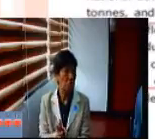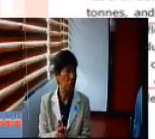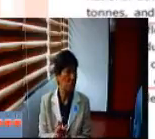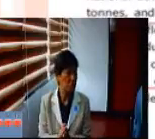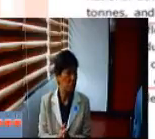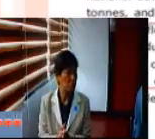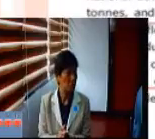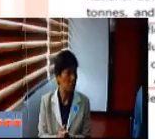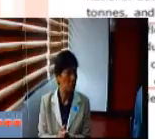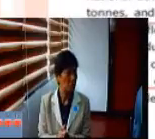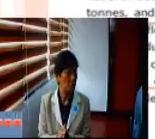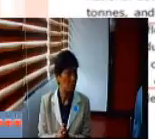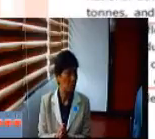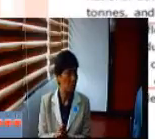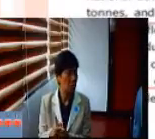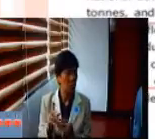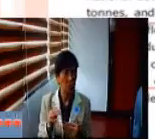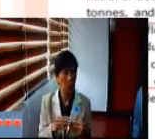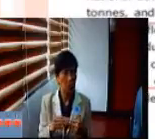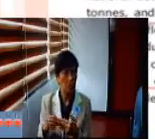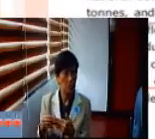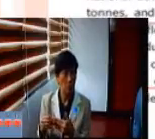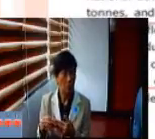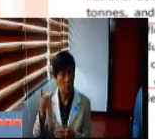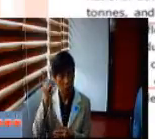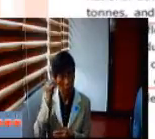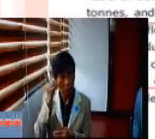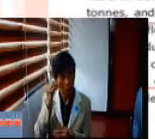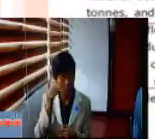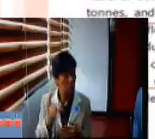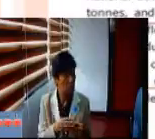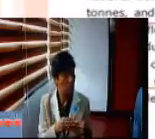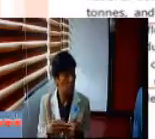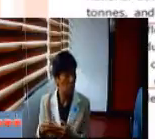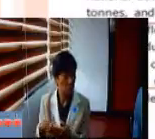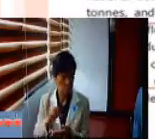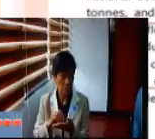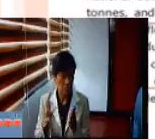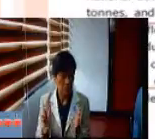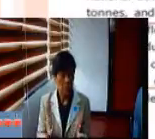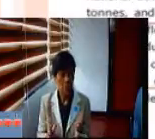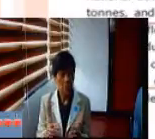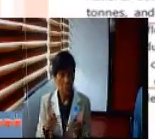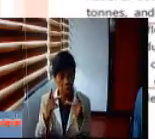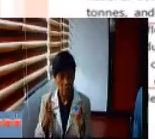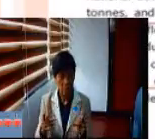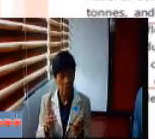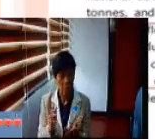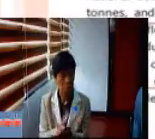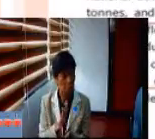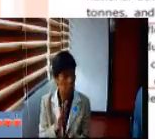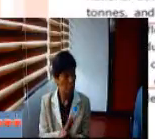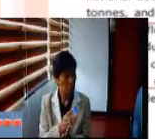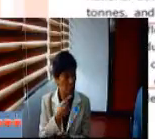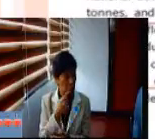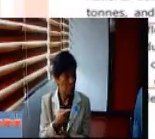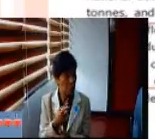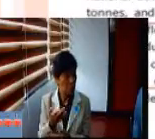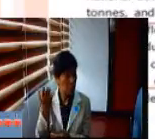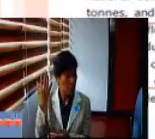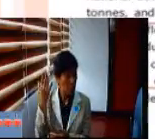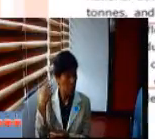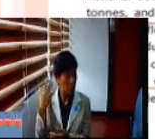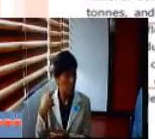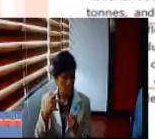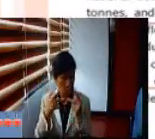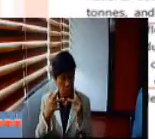Daniel Poli, one of the leading fisheries expert in the world, they published a paper in Nature saying that, kasi before po nitong